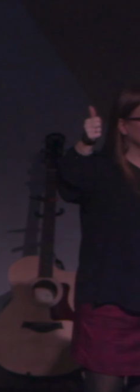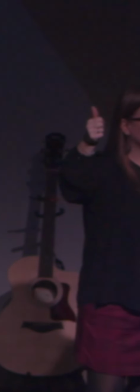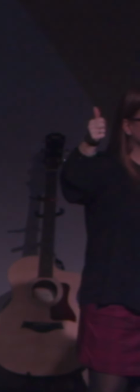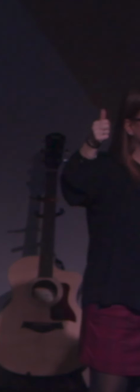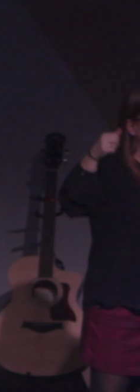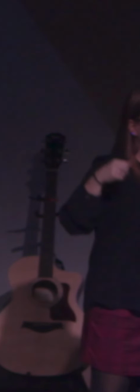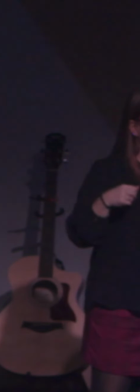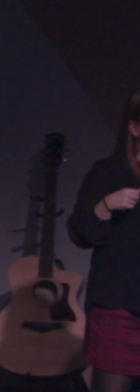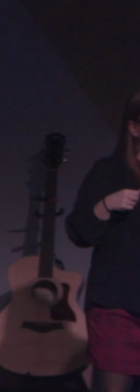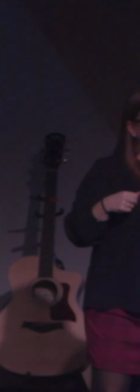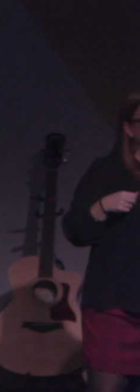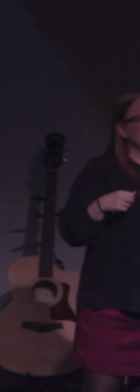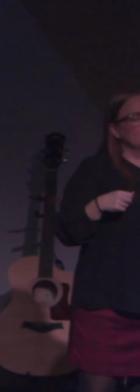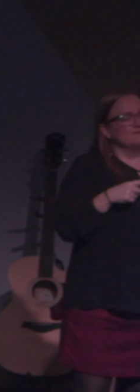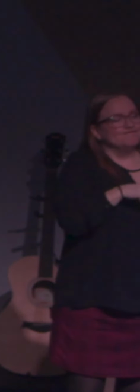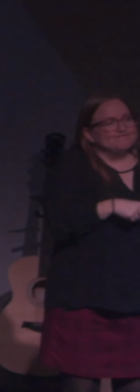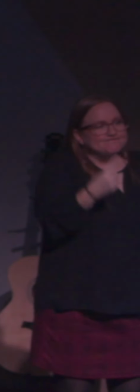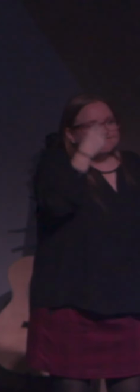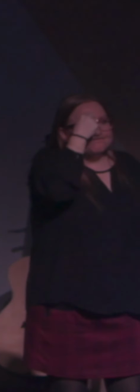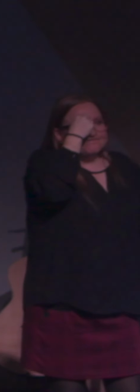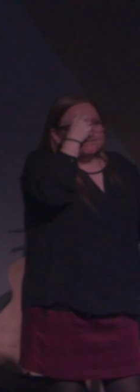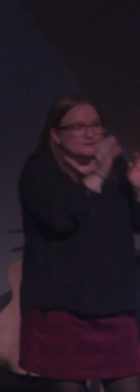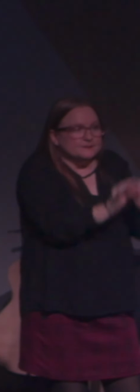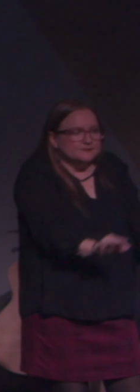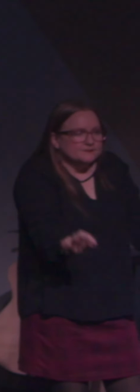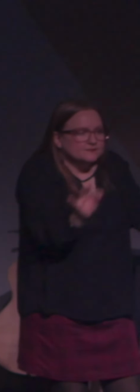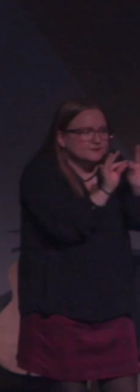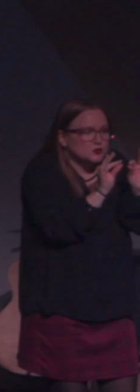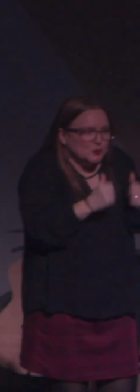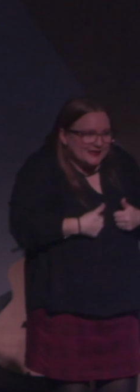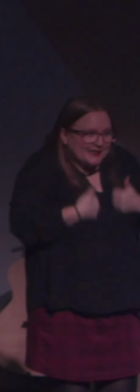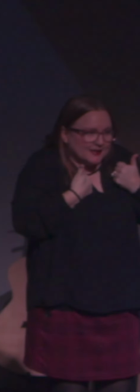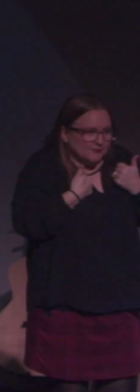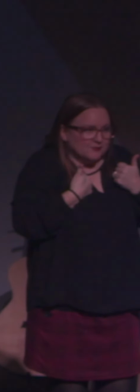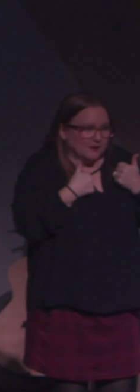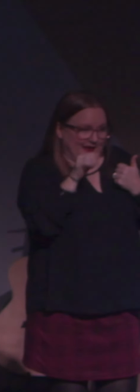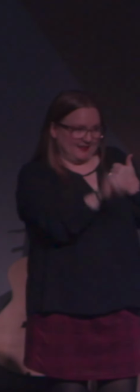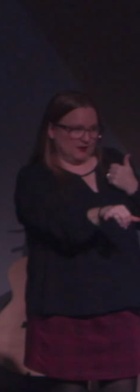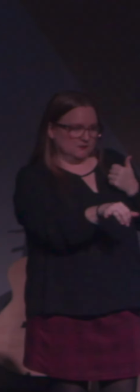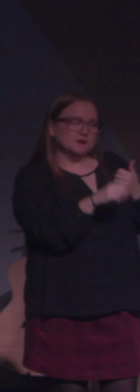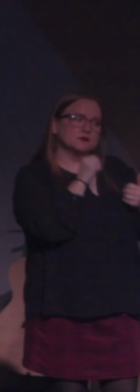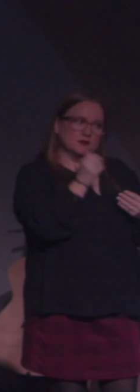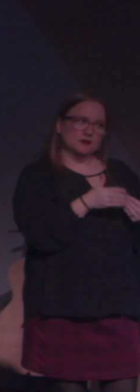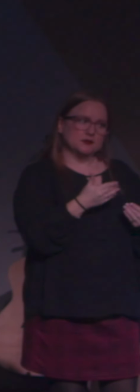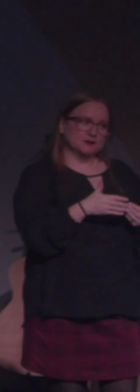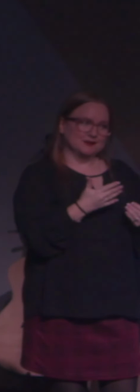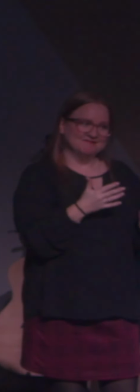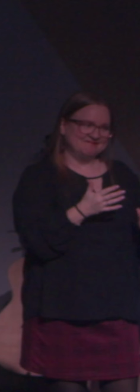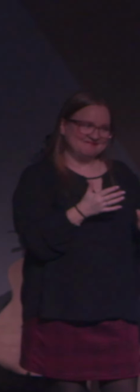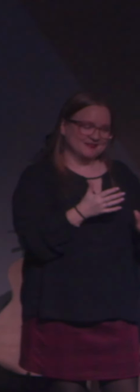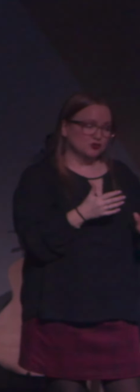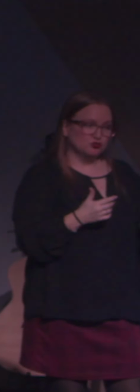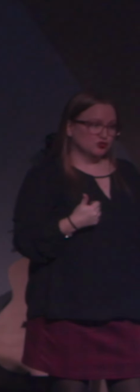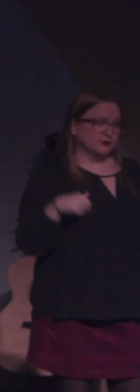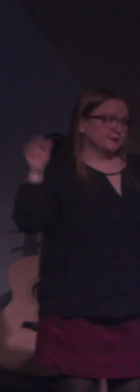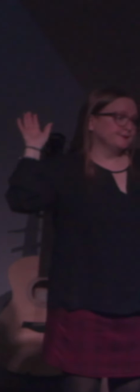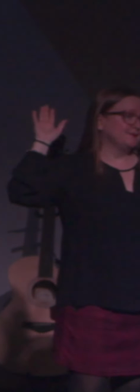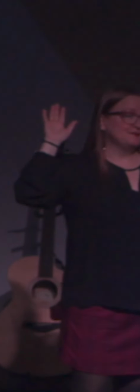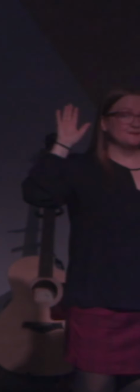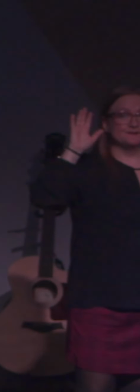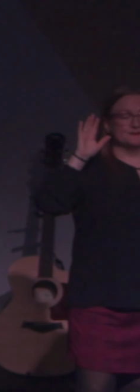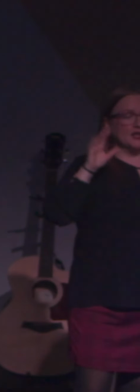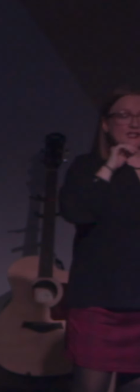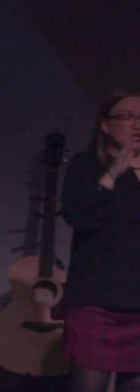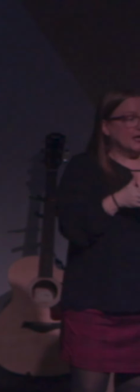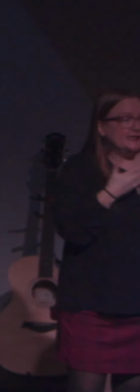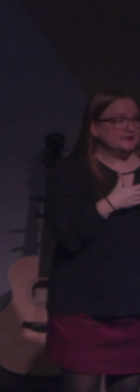Here's what I think is the key to living that kind of life, because it's not easy. It's not easy to get that